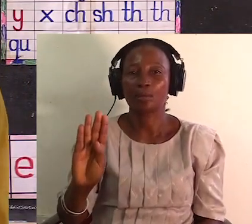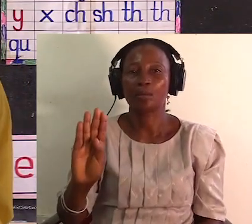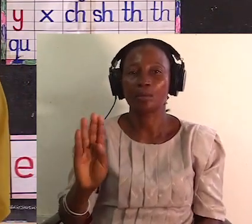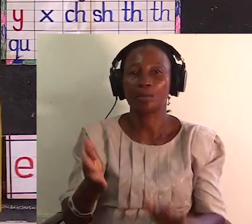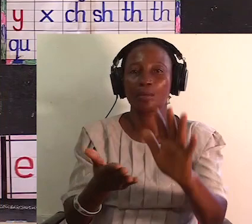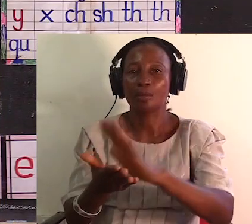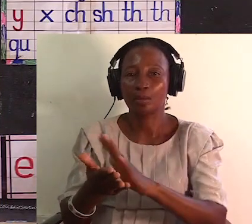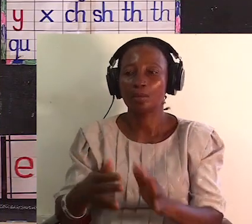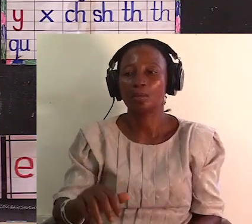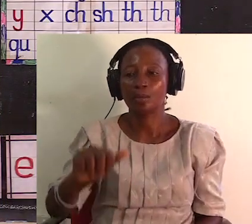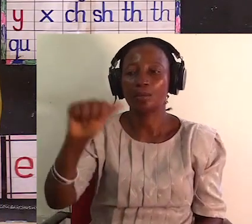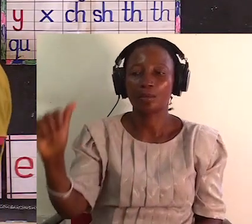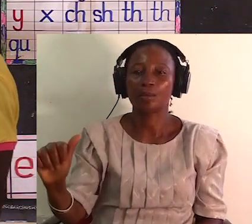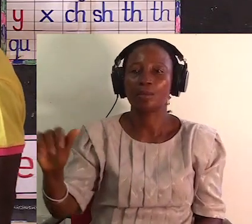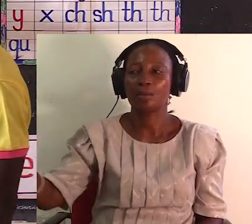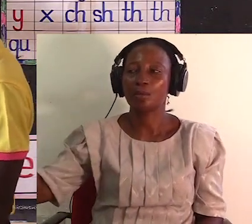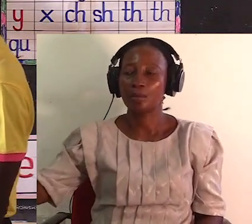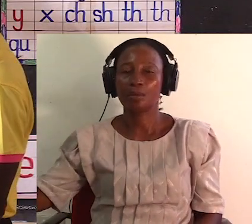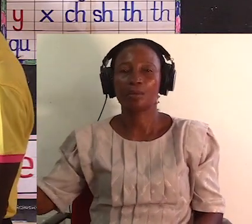card.